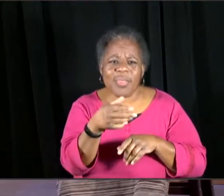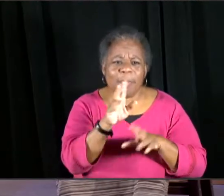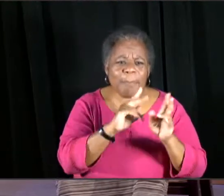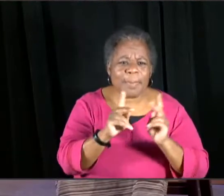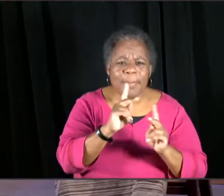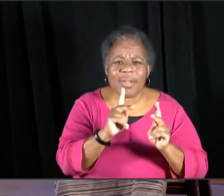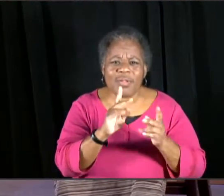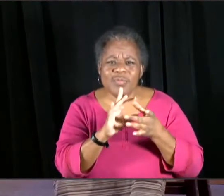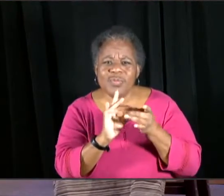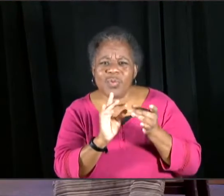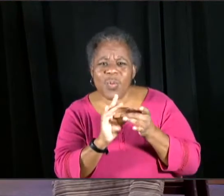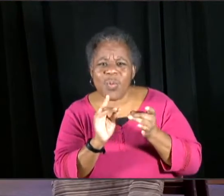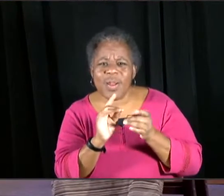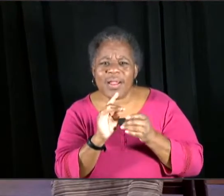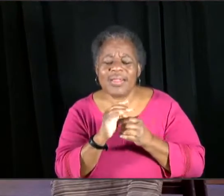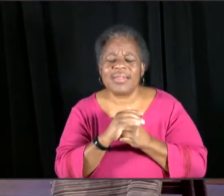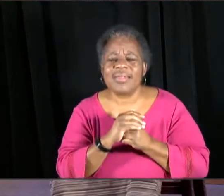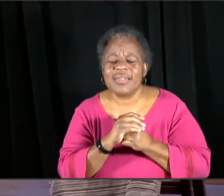heard.